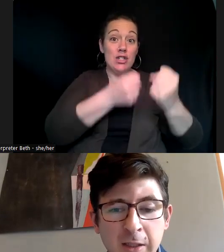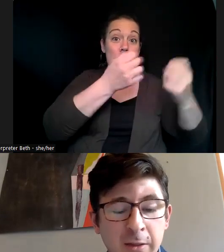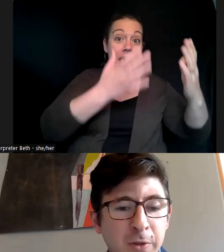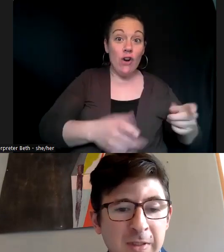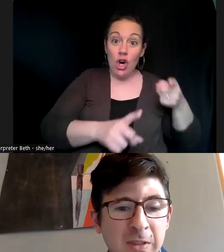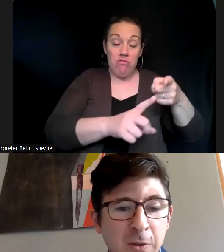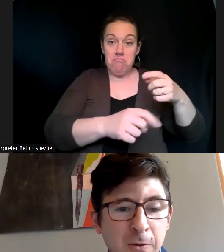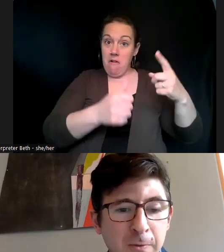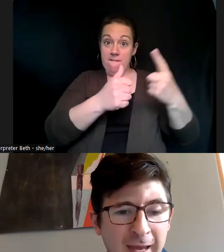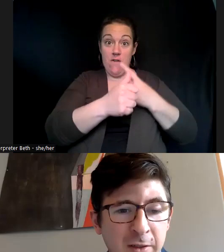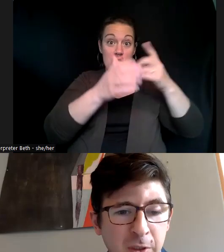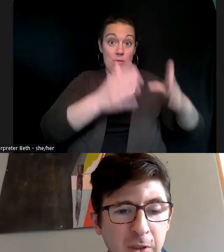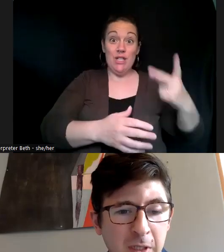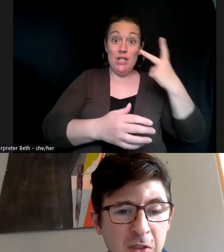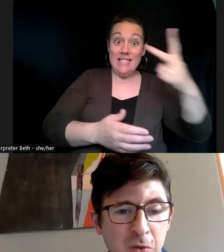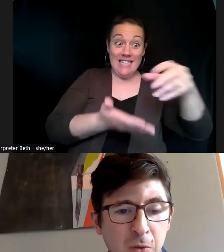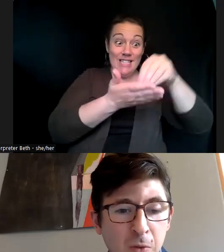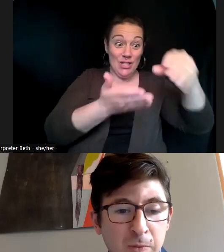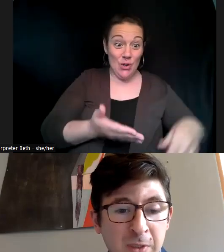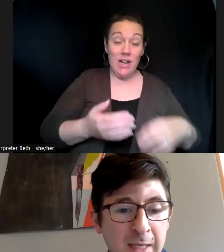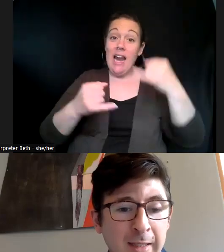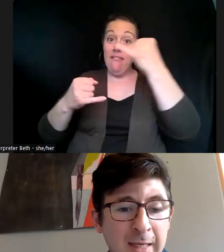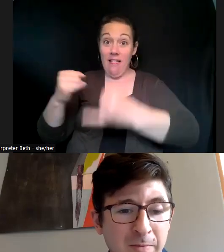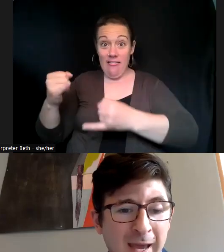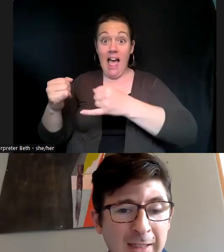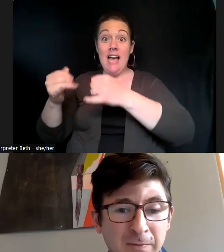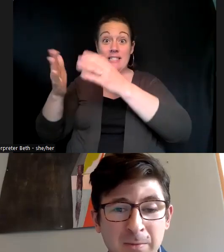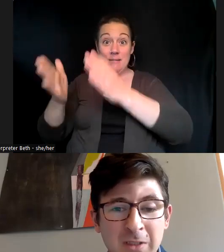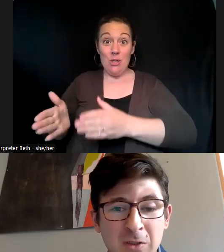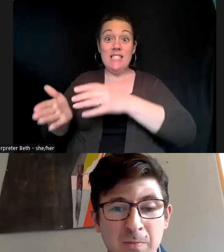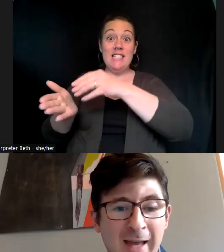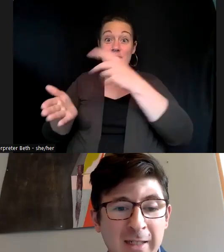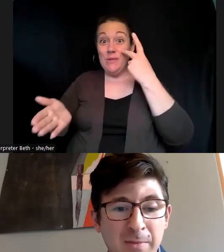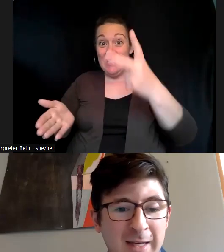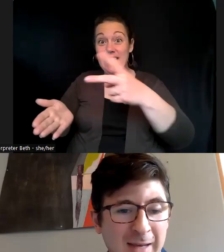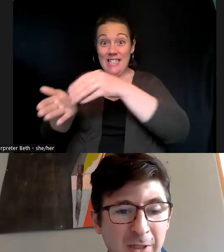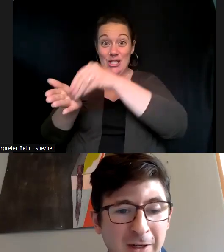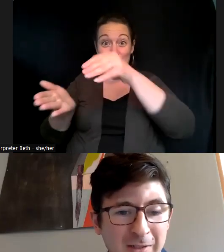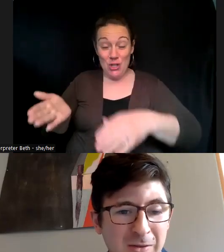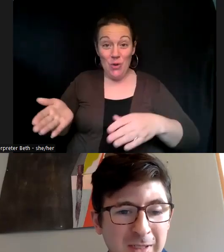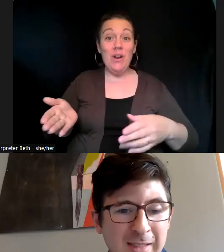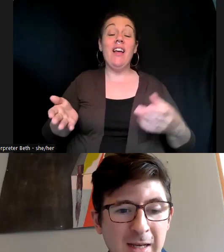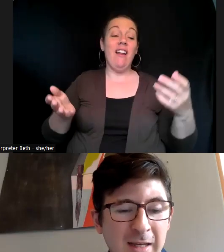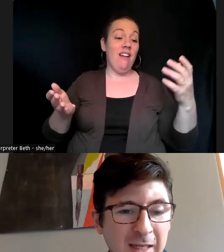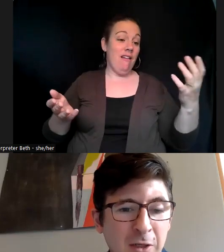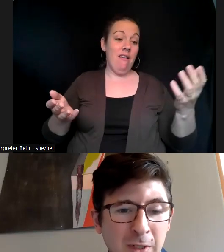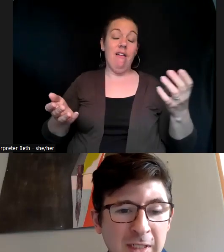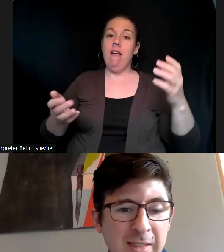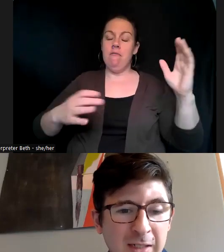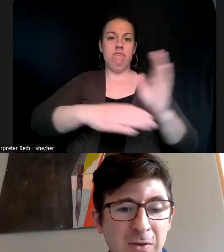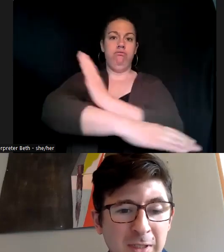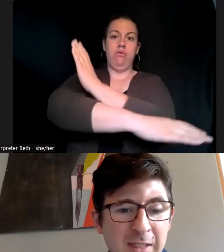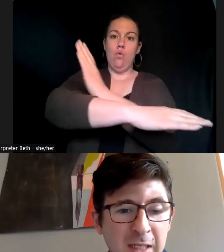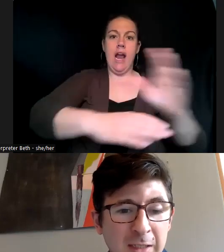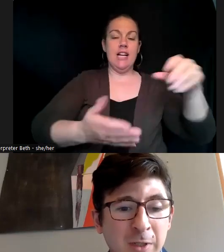And their input is so valuable into seeing the impact from this traumatic pandemic on our students. They know what it is